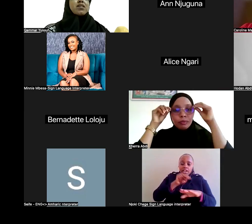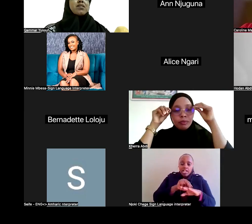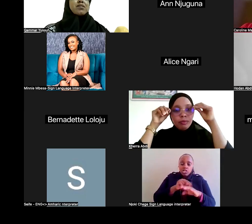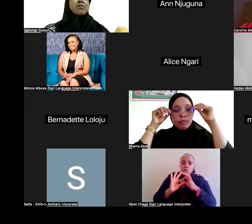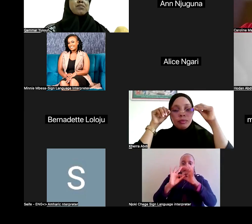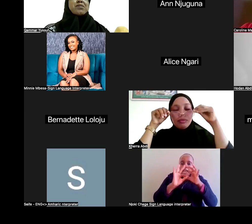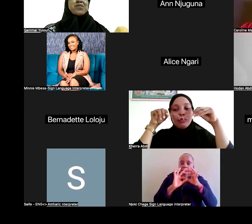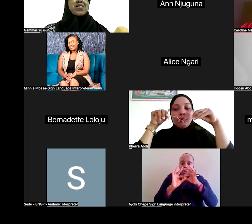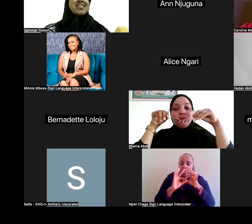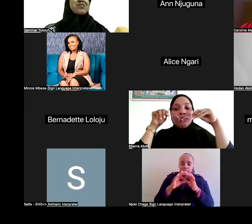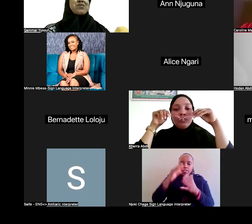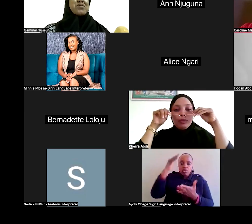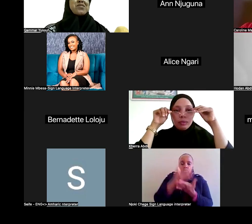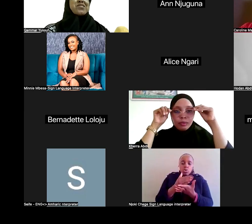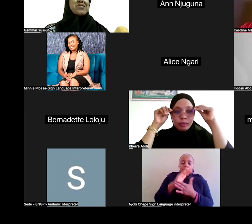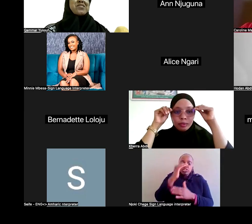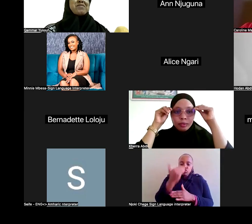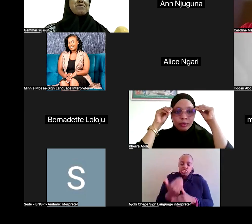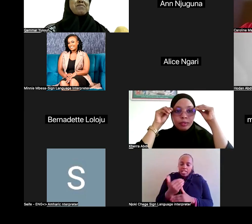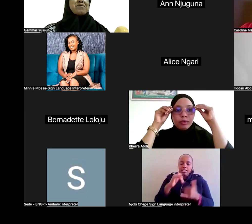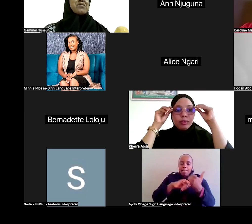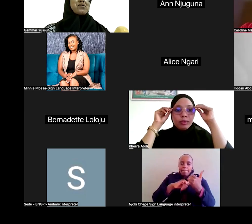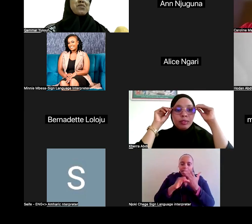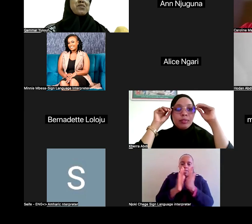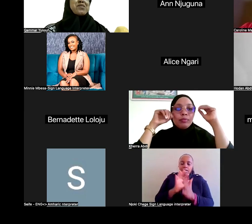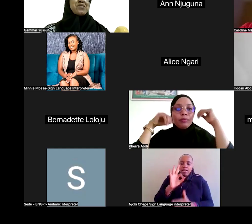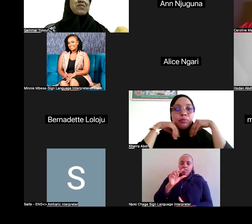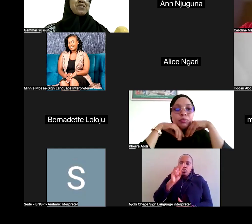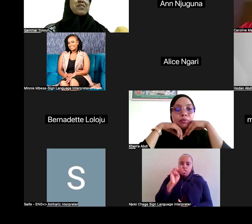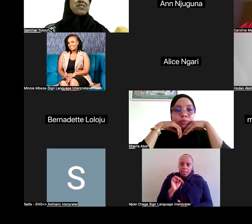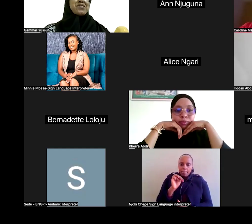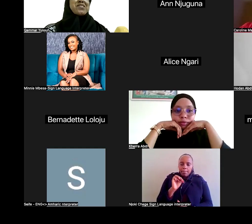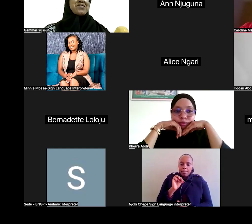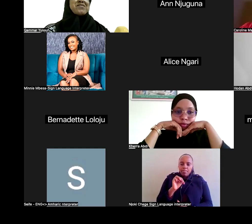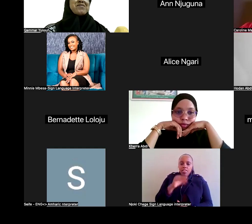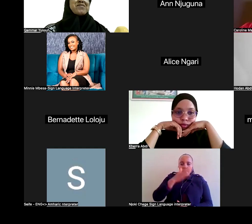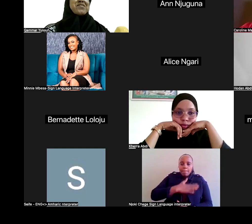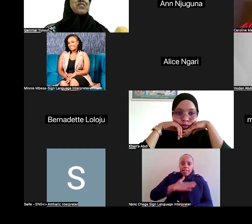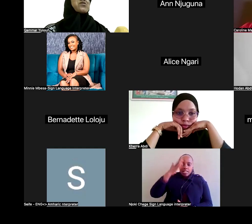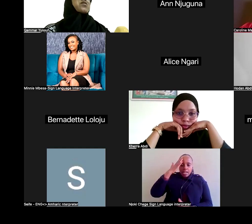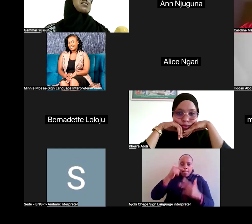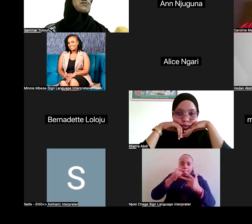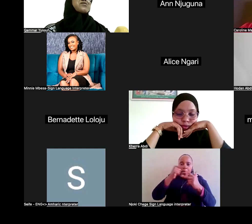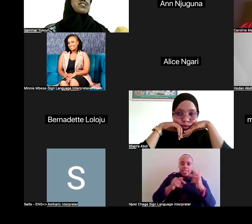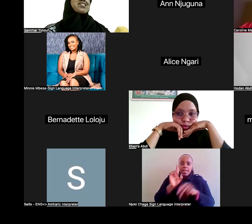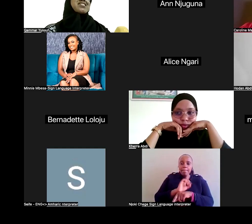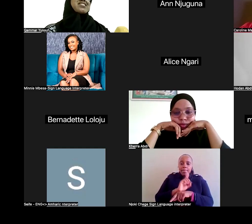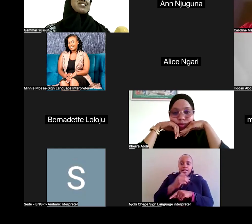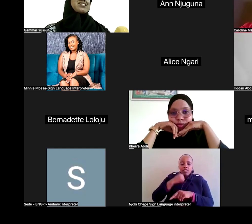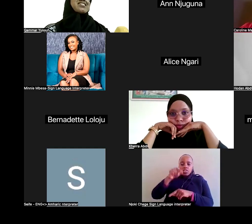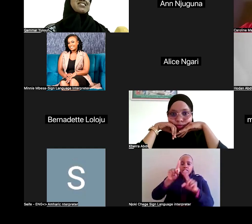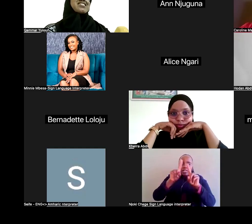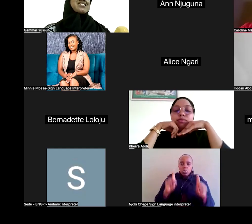Alliance to End Child Marriage and FGM? And please remember you have 3 minutes for this